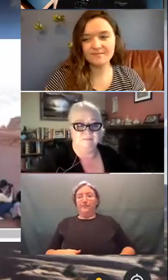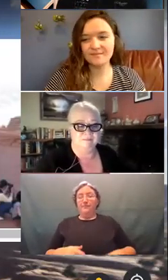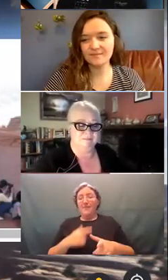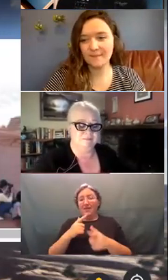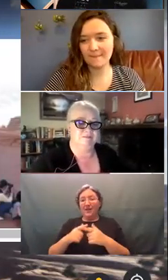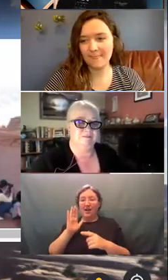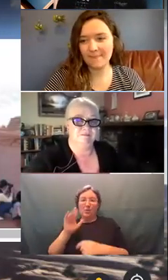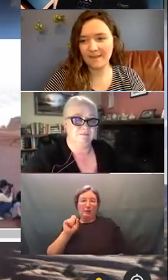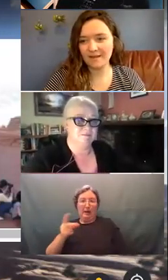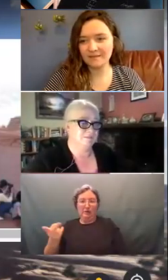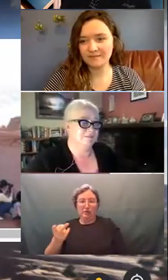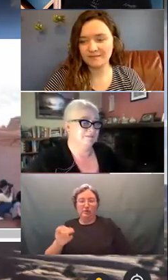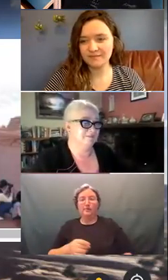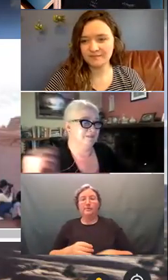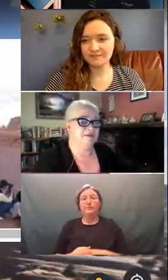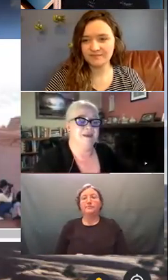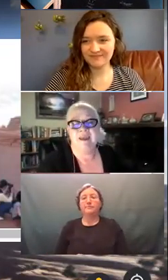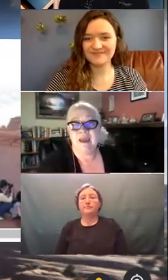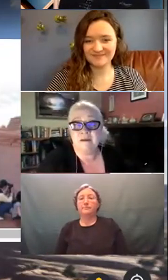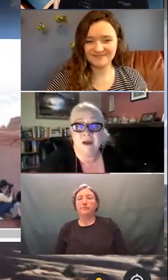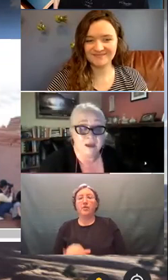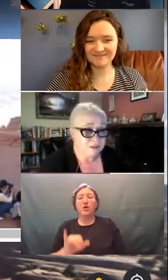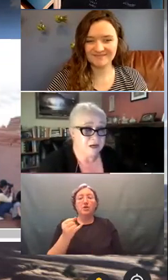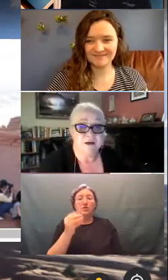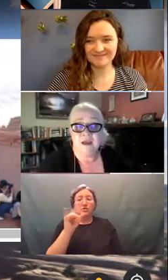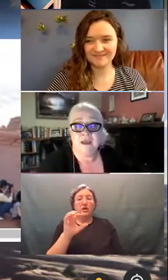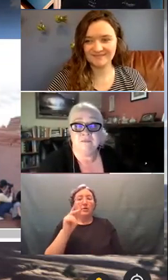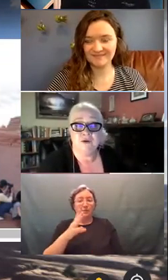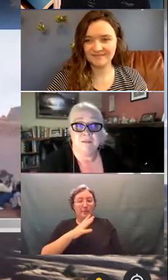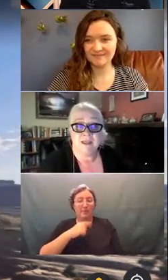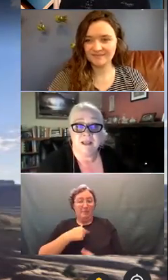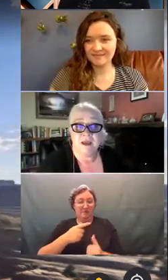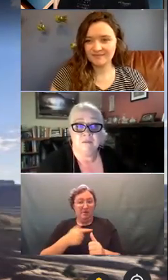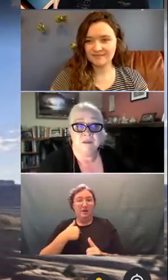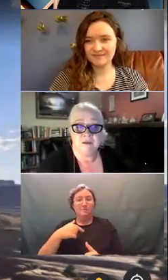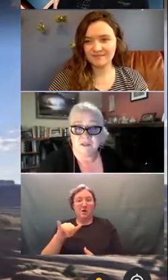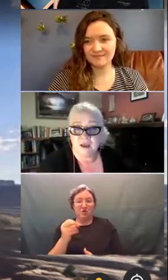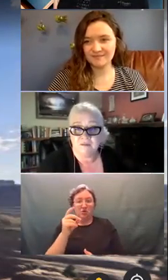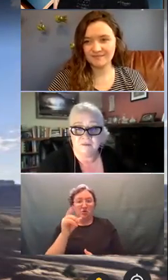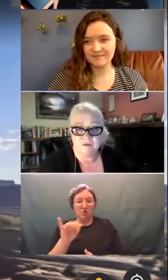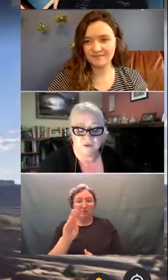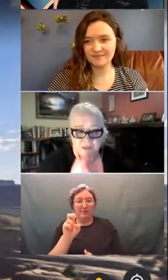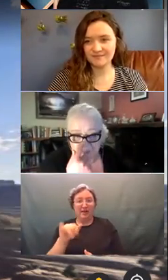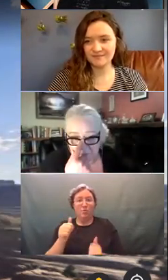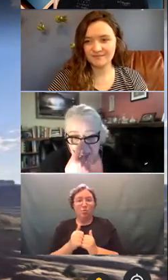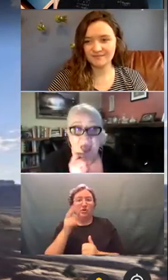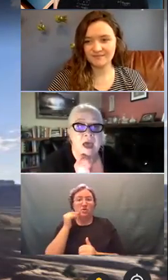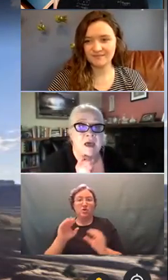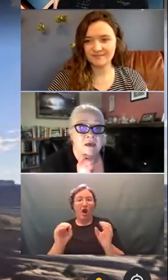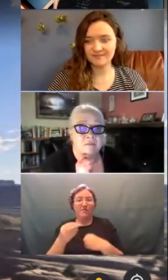you the first question we have. Okay, I'll start. I am Jody Blaney. I'm with the Utah Office of